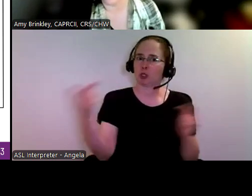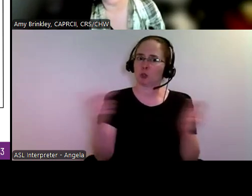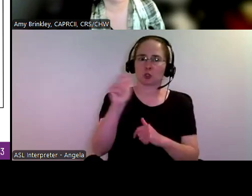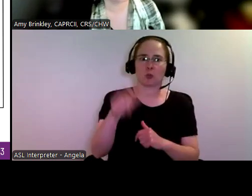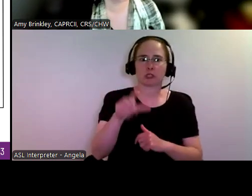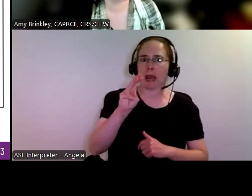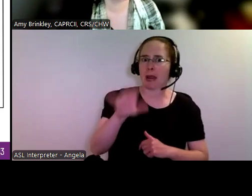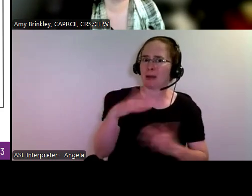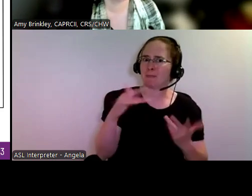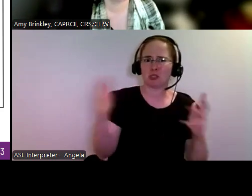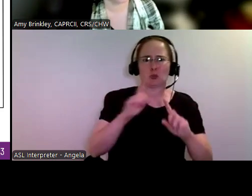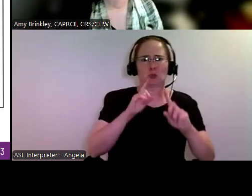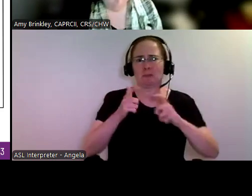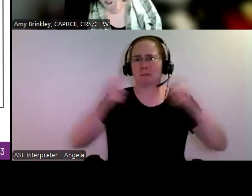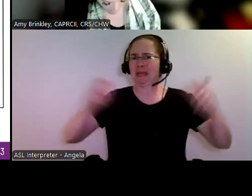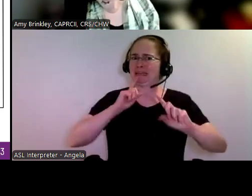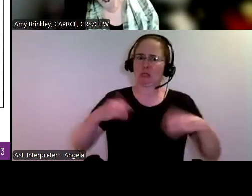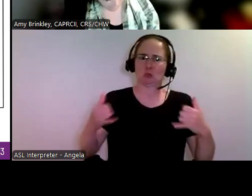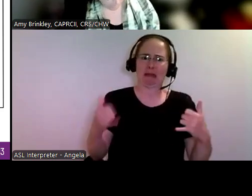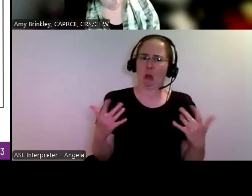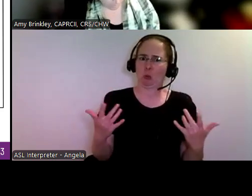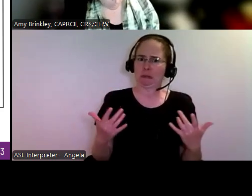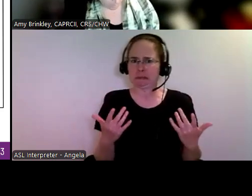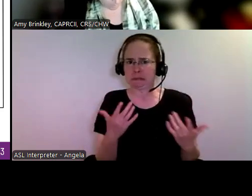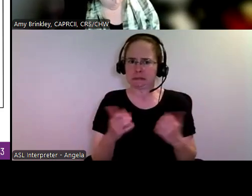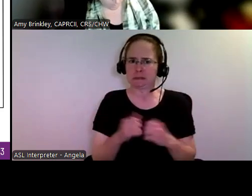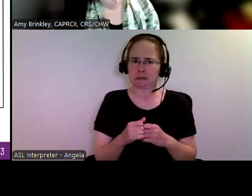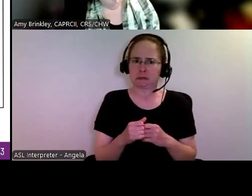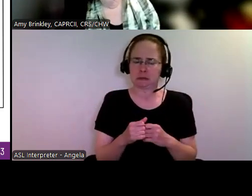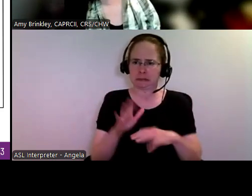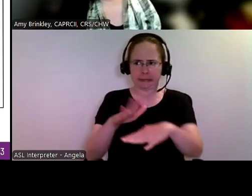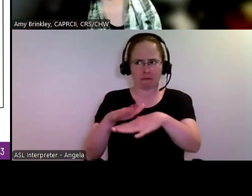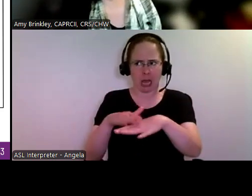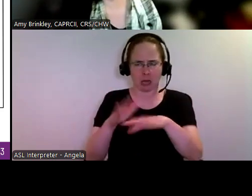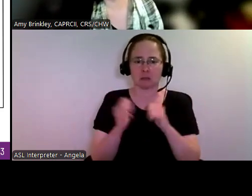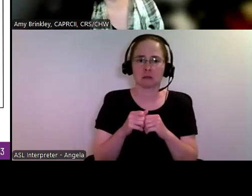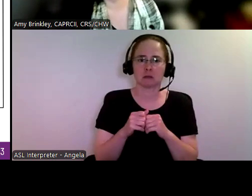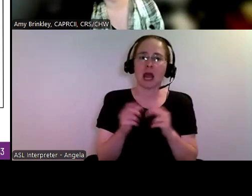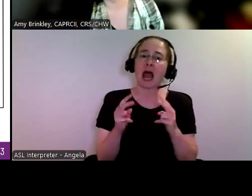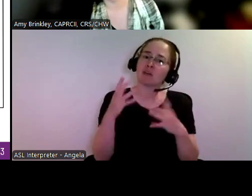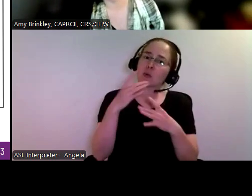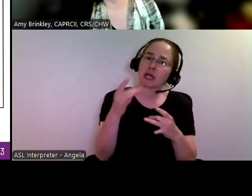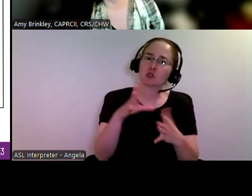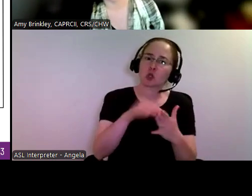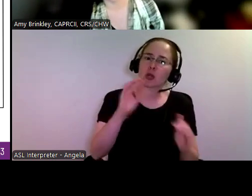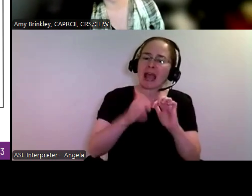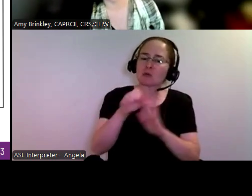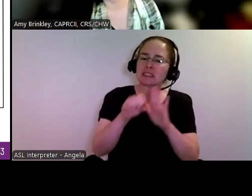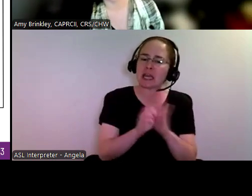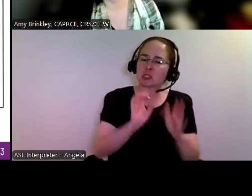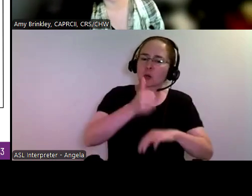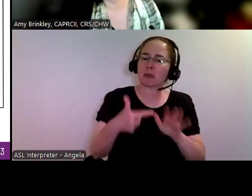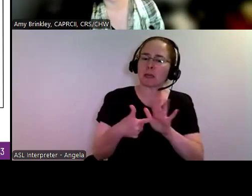realize it may be too big to answer on this call, and so I just caveats. I'm very interested in learning more about how states are implementing the